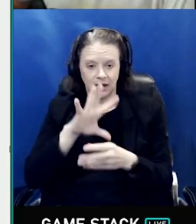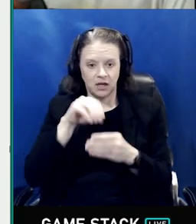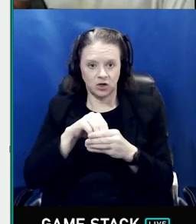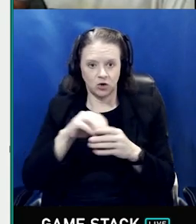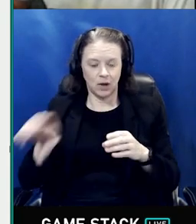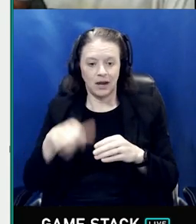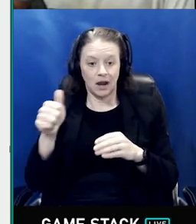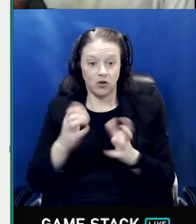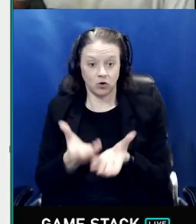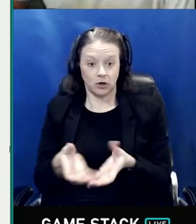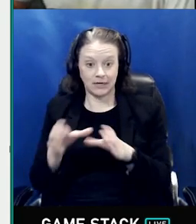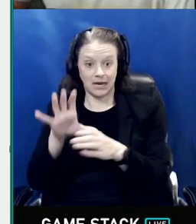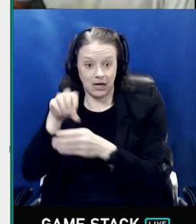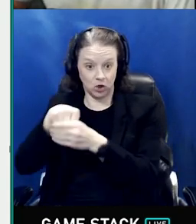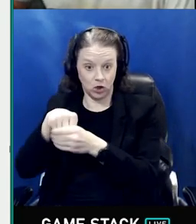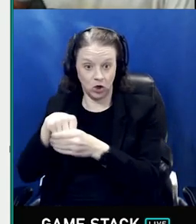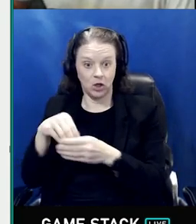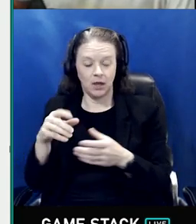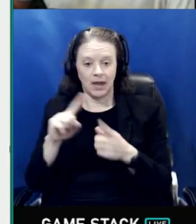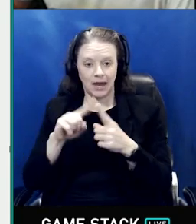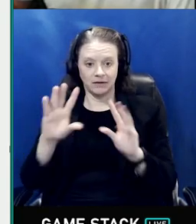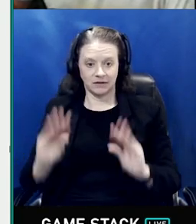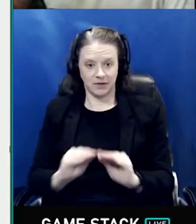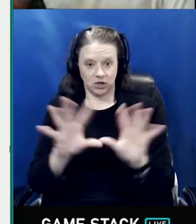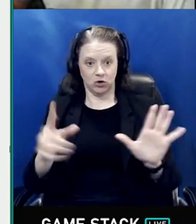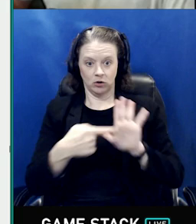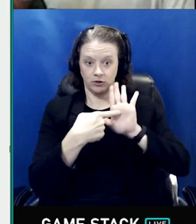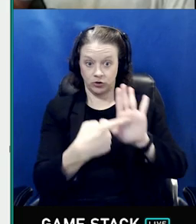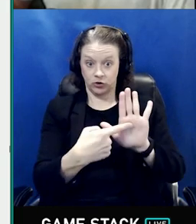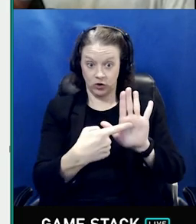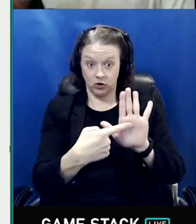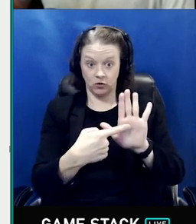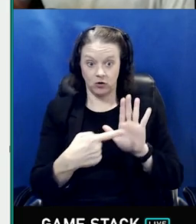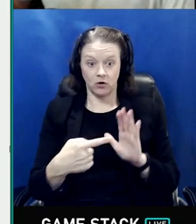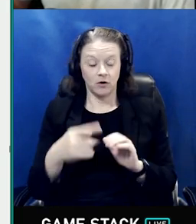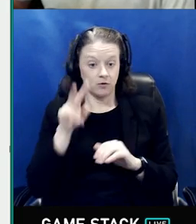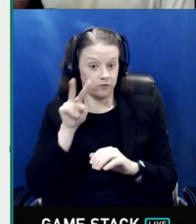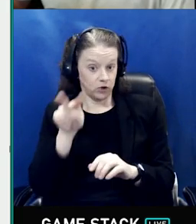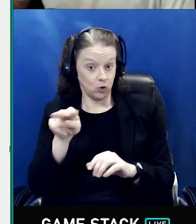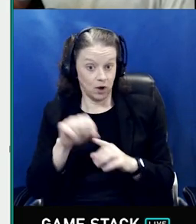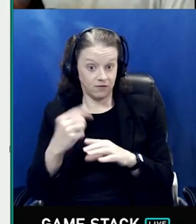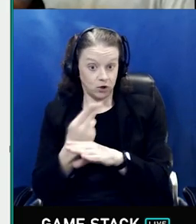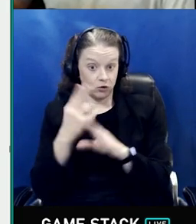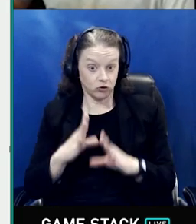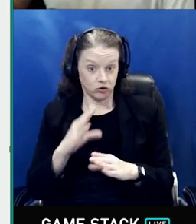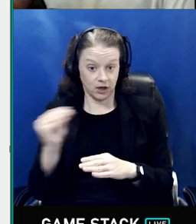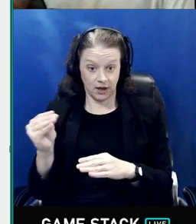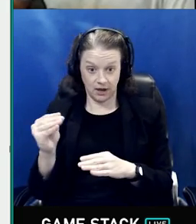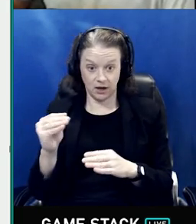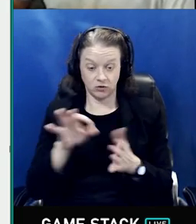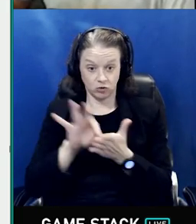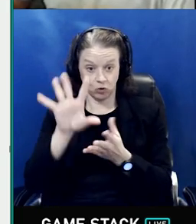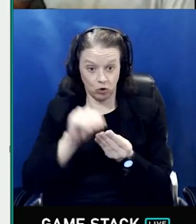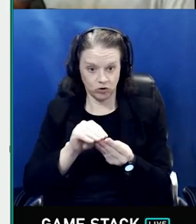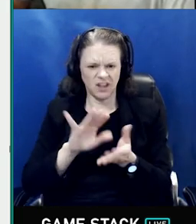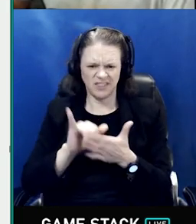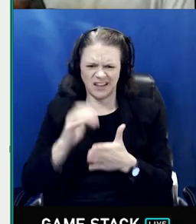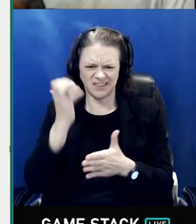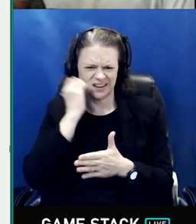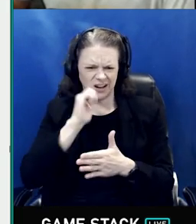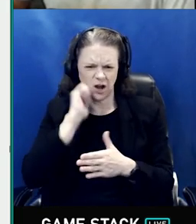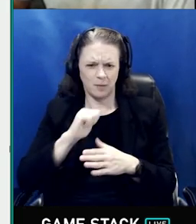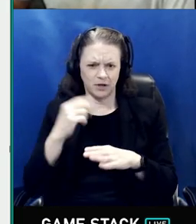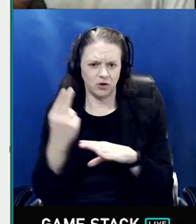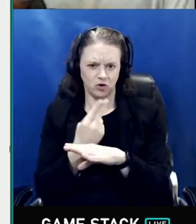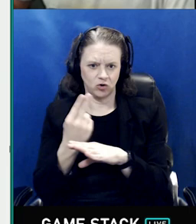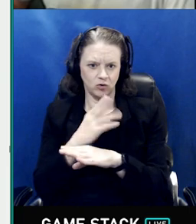container as a materialized view of users and scores. Now, this materialized view pattern is a very common use case scenario, and